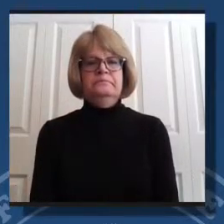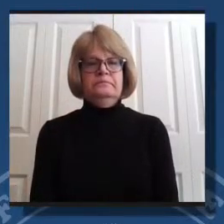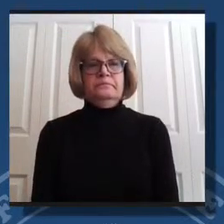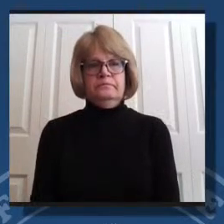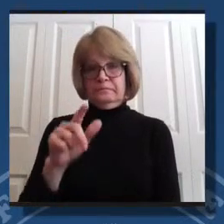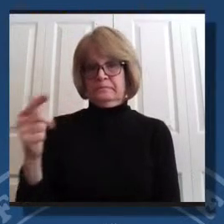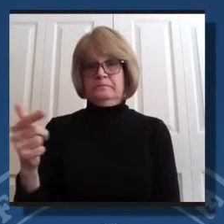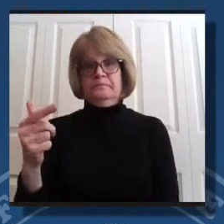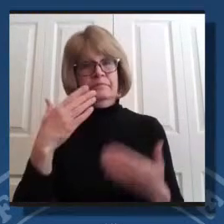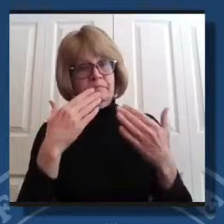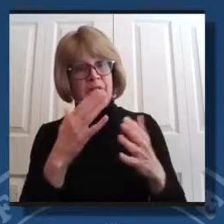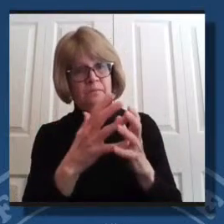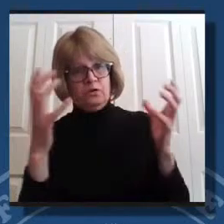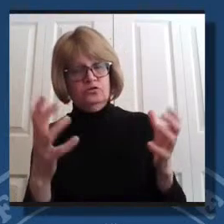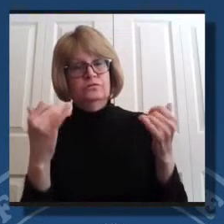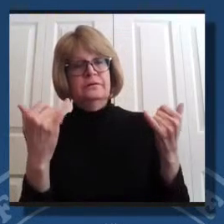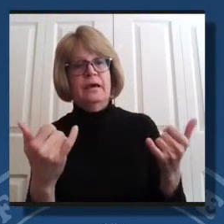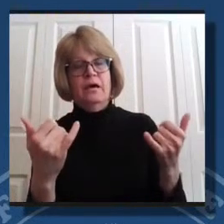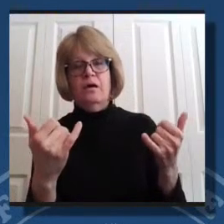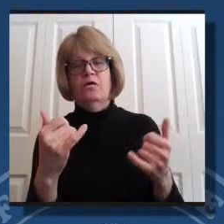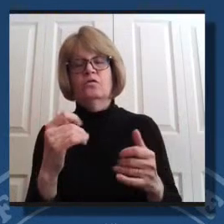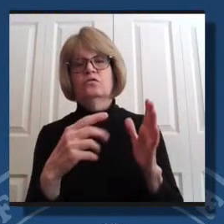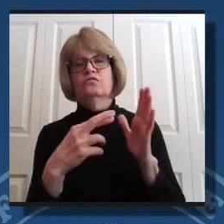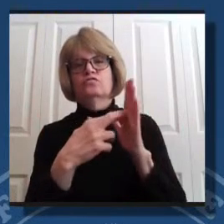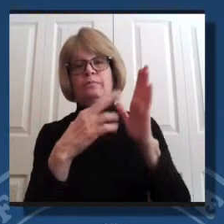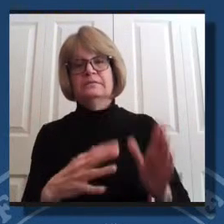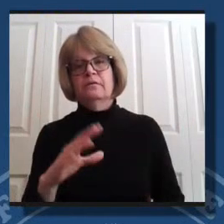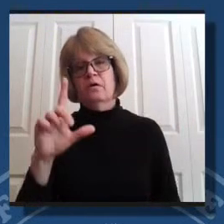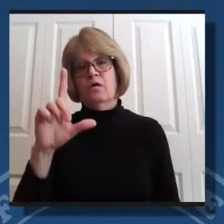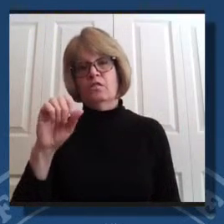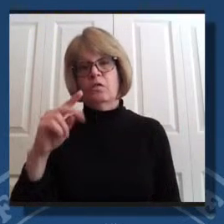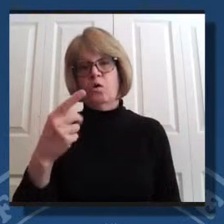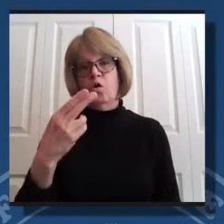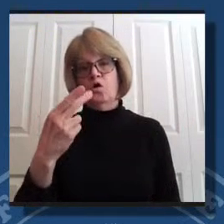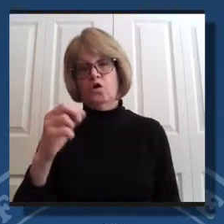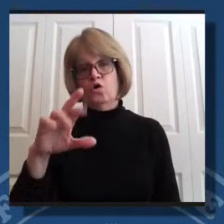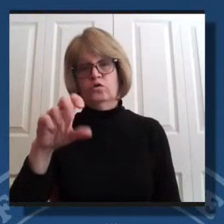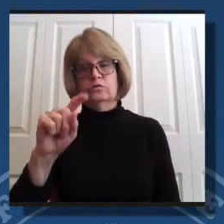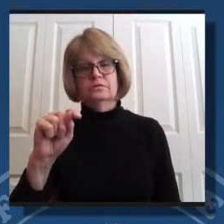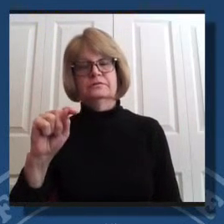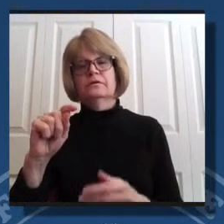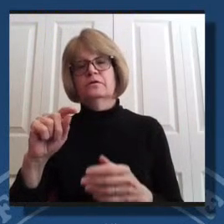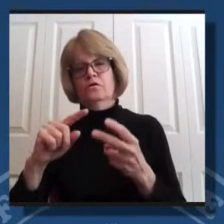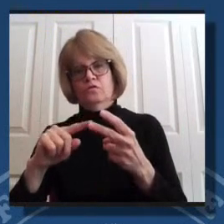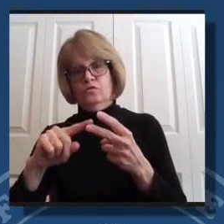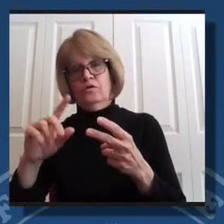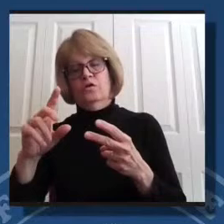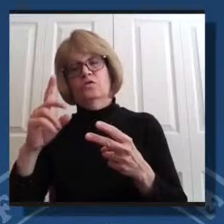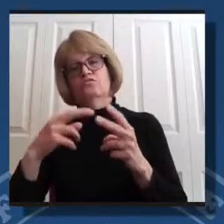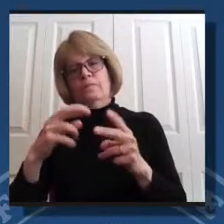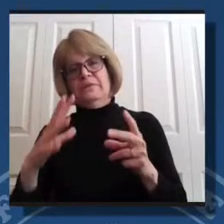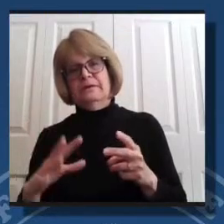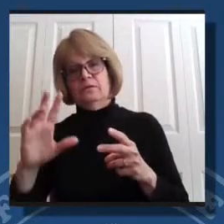Thank you so much. Now I'd like to ask Representative Longhurst and Representative Dukes to come up to talk about the open container law.